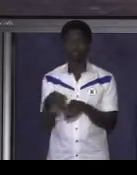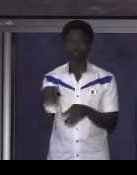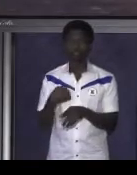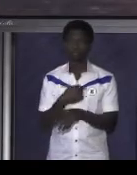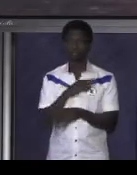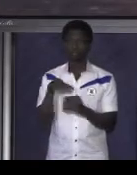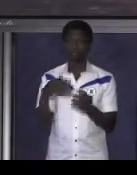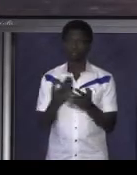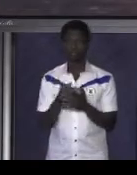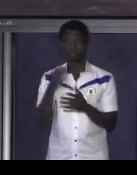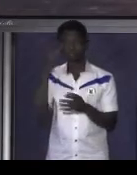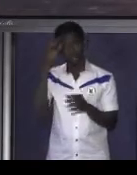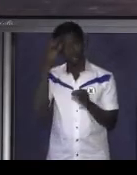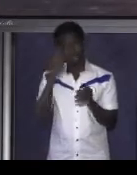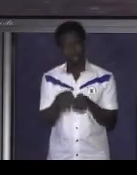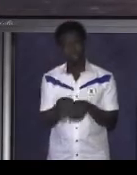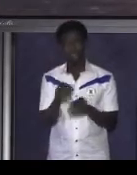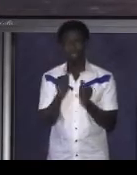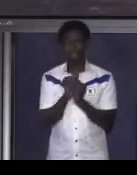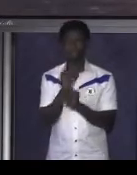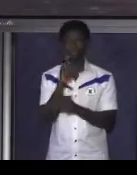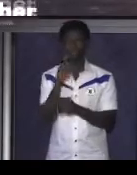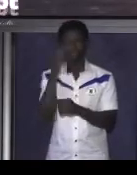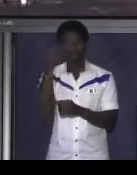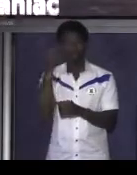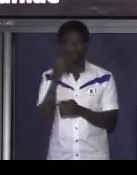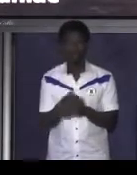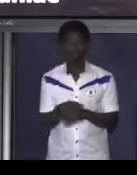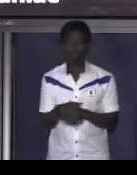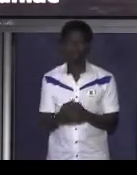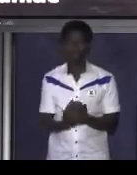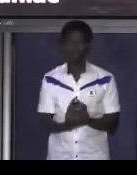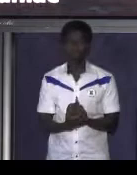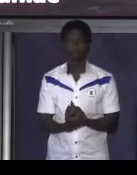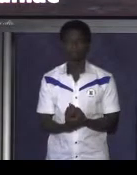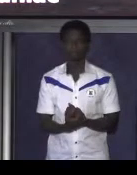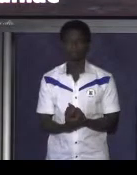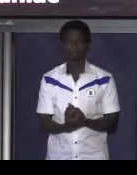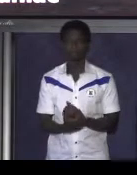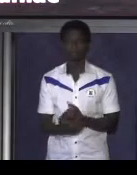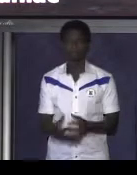agreed with one mind. It was a unanimous decision.